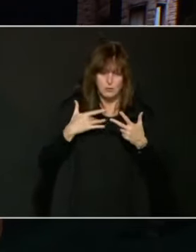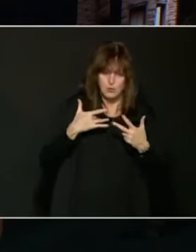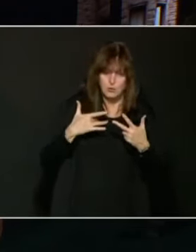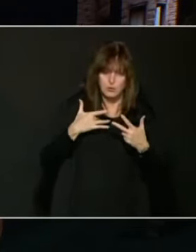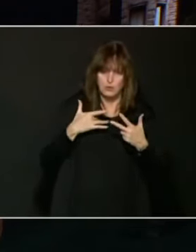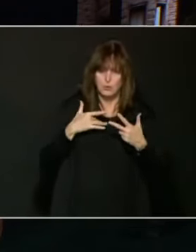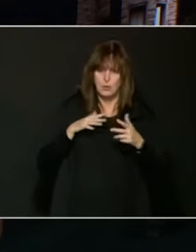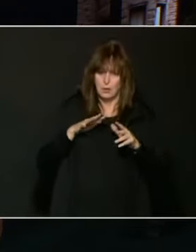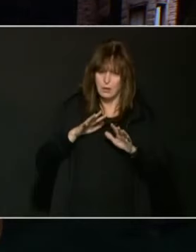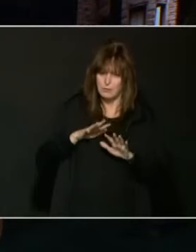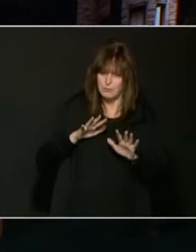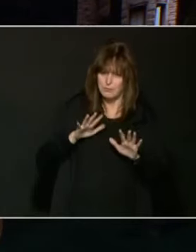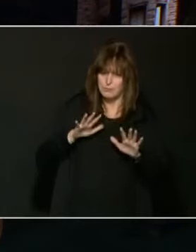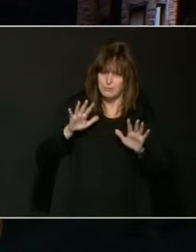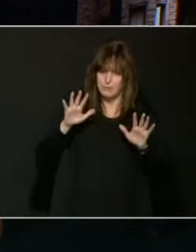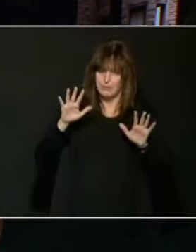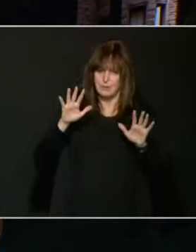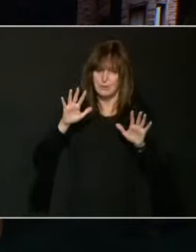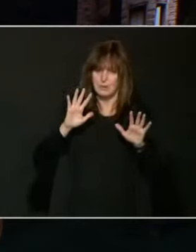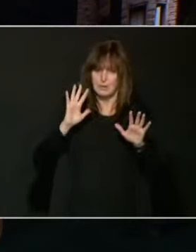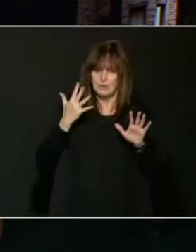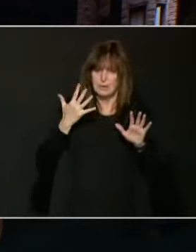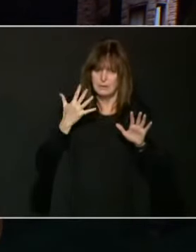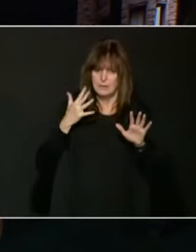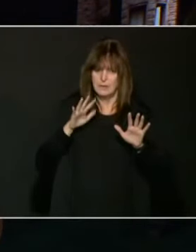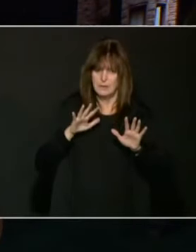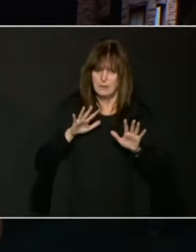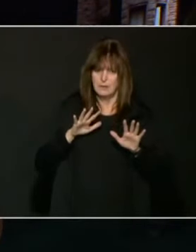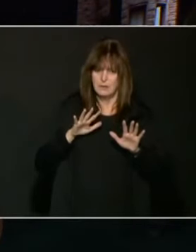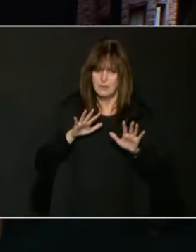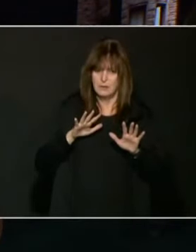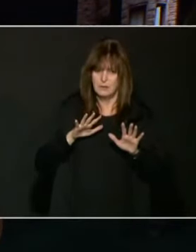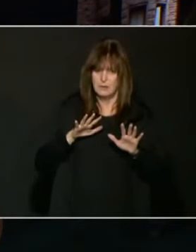spread less quickly than we had feared? Is that right?